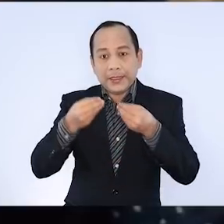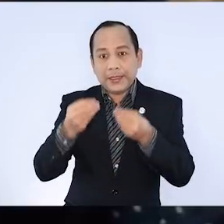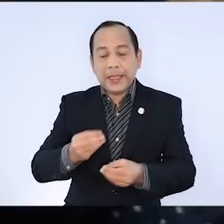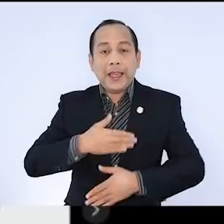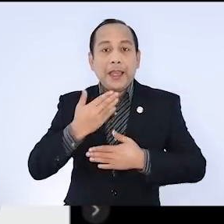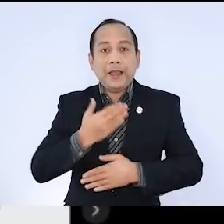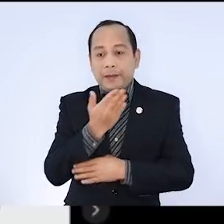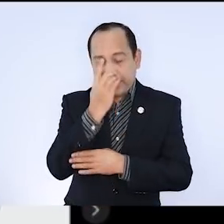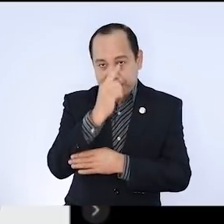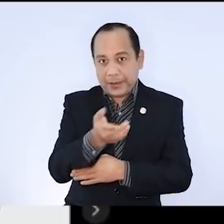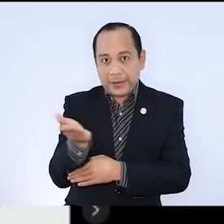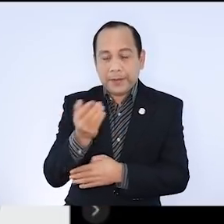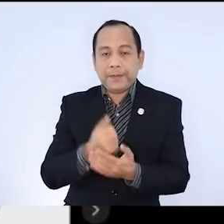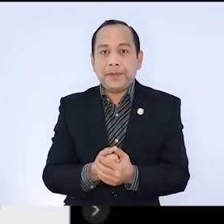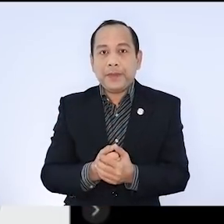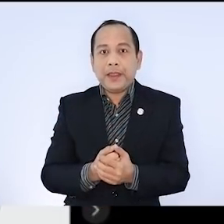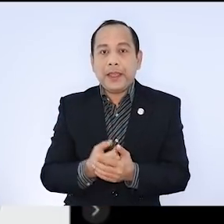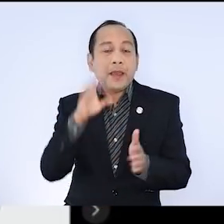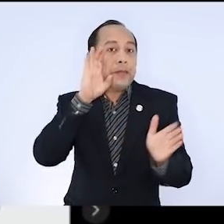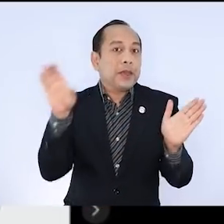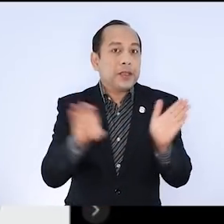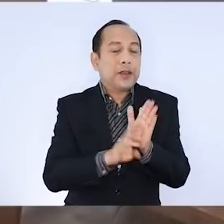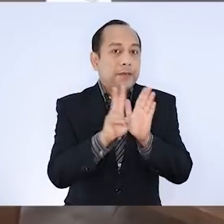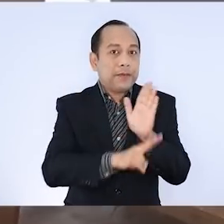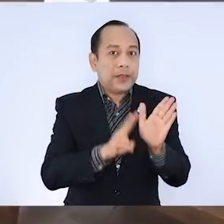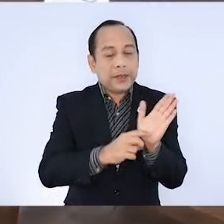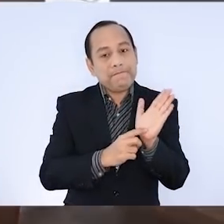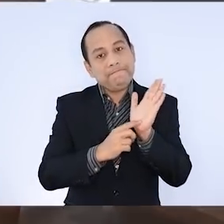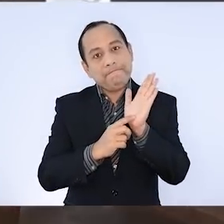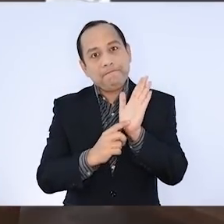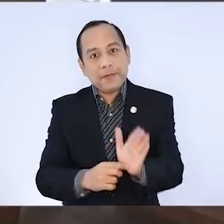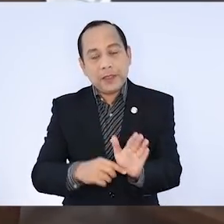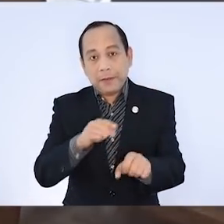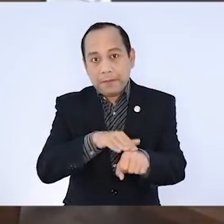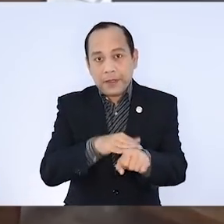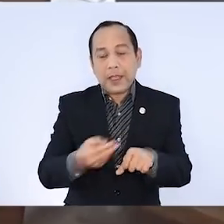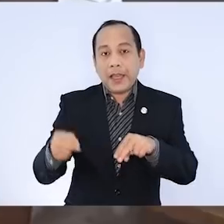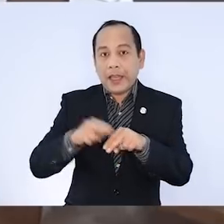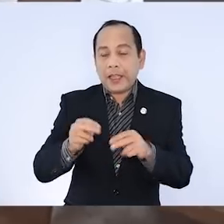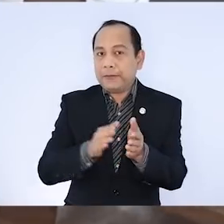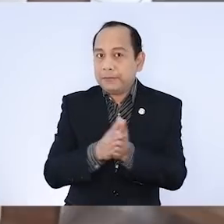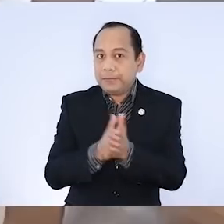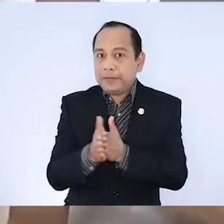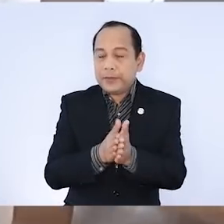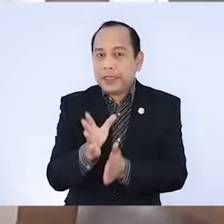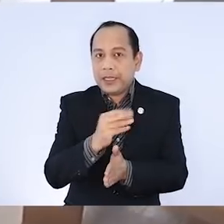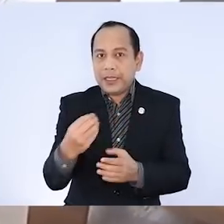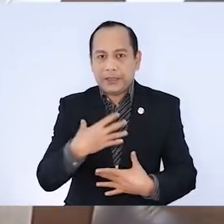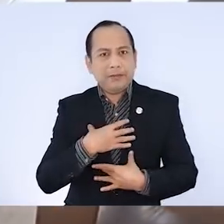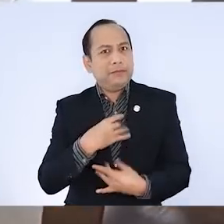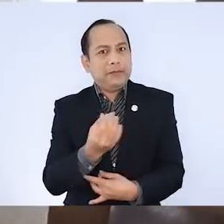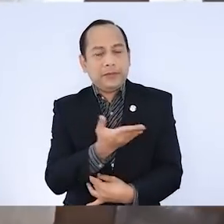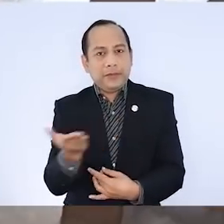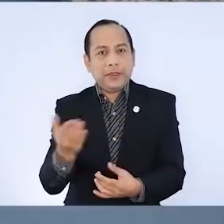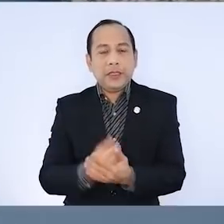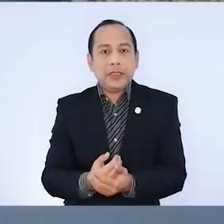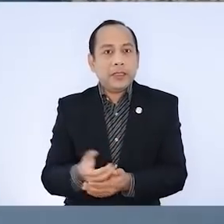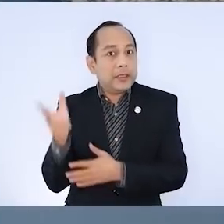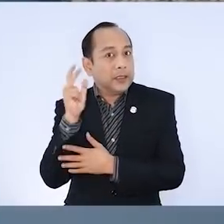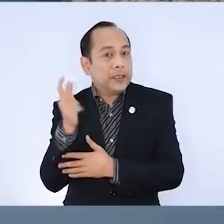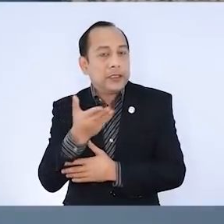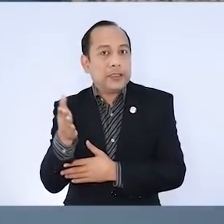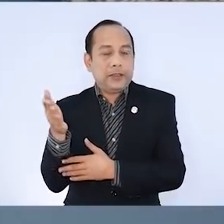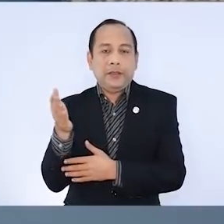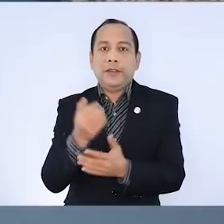them. Slideshows of pictures and videos of their pets added enthusiasm and interest as they listened to